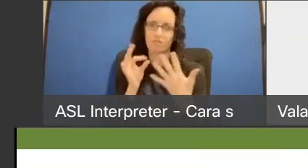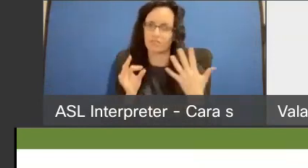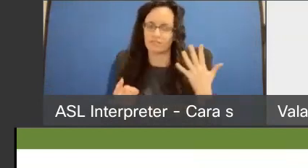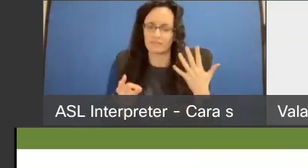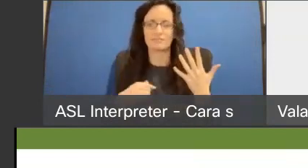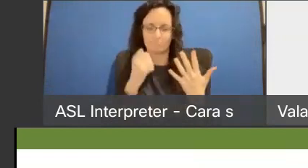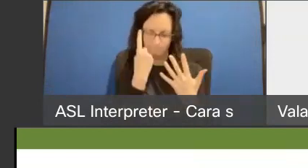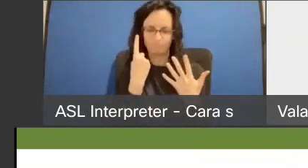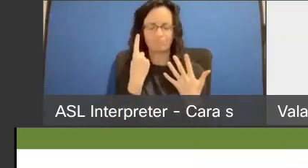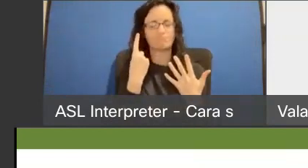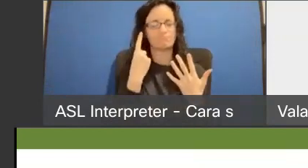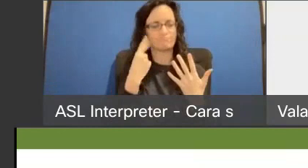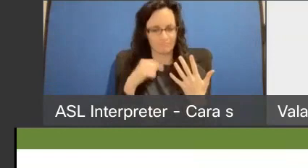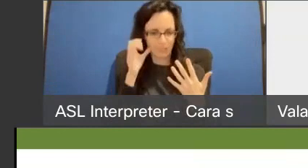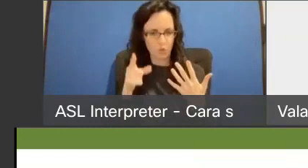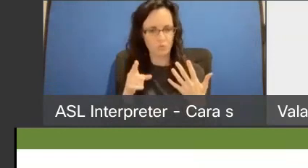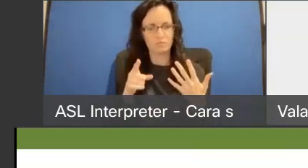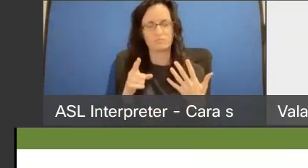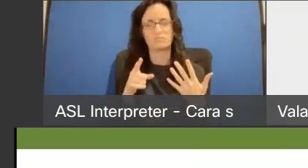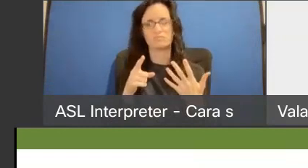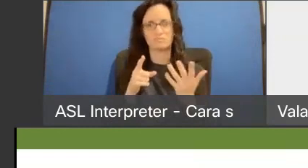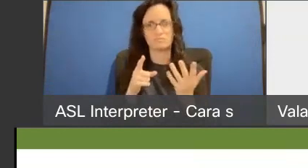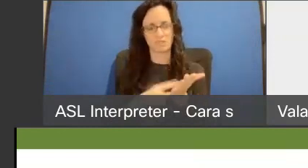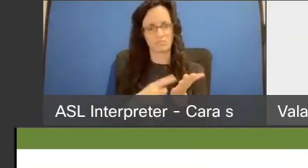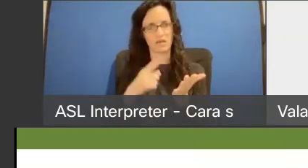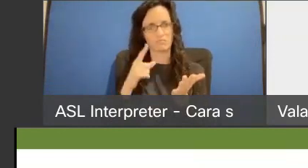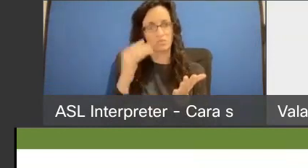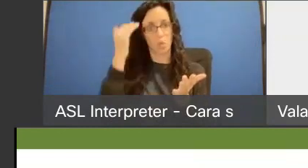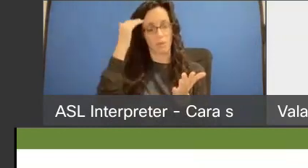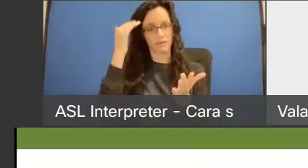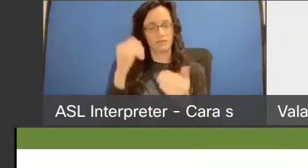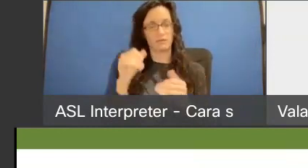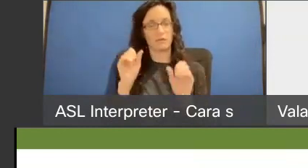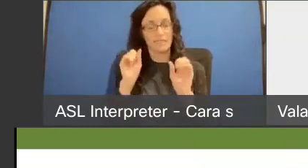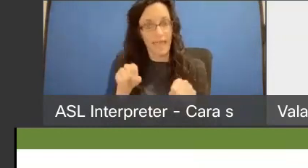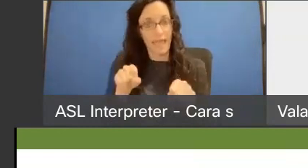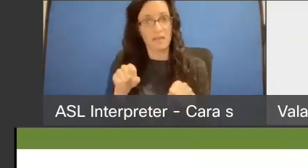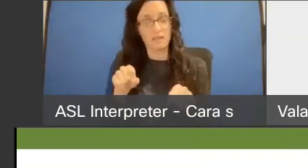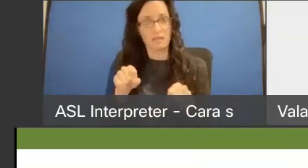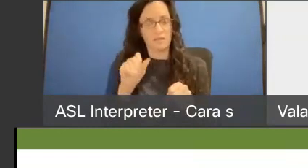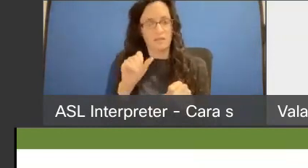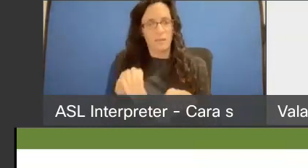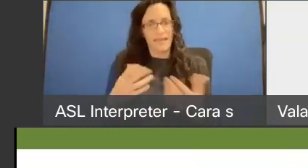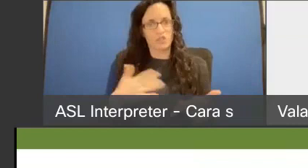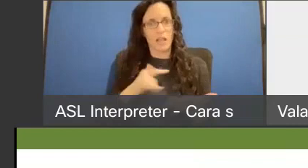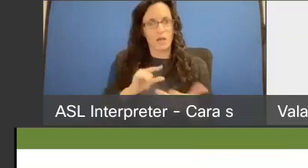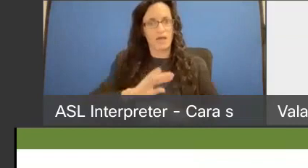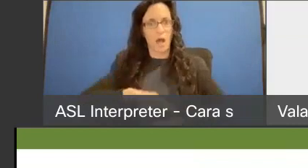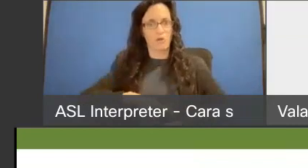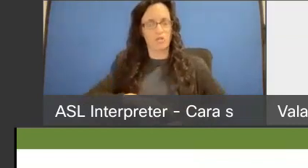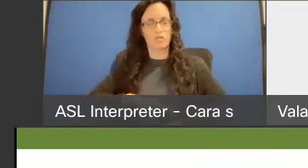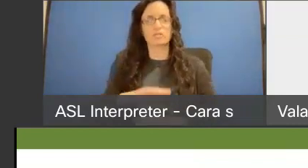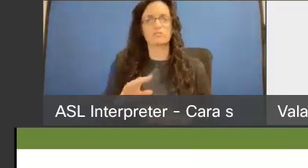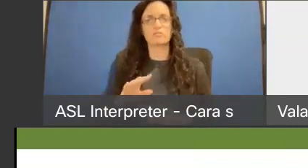thinking of it. I hear that in some ways it helps you feel calmer to know that it's an option. But there are